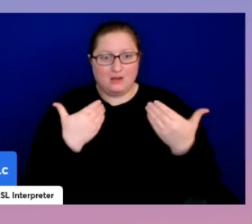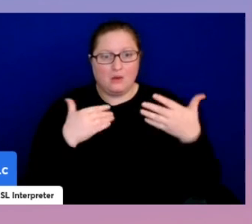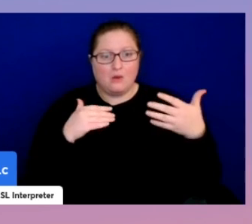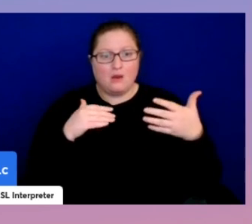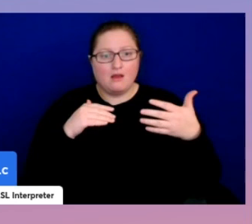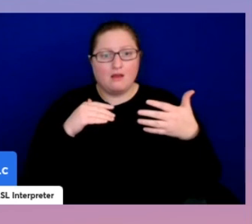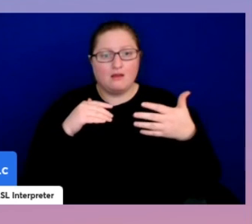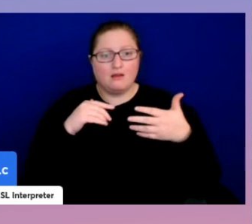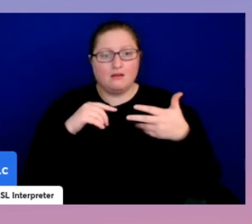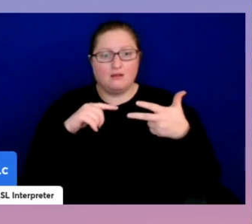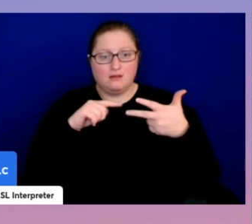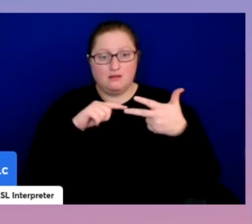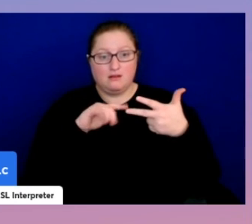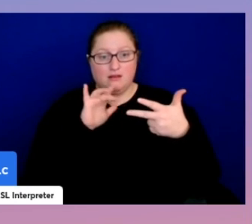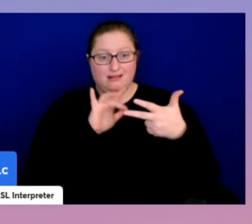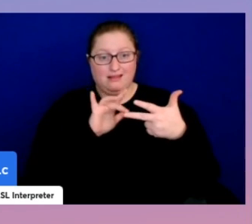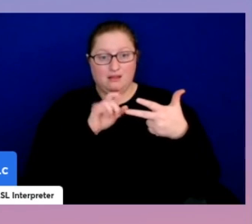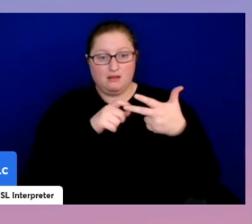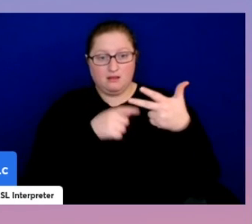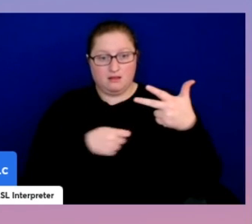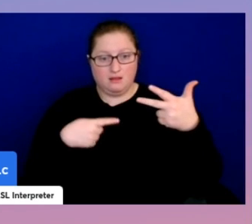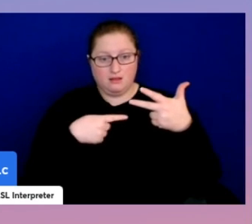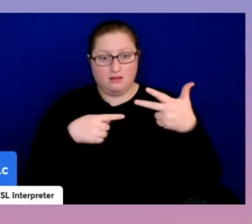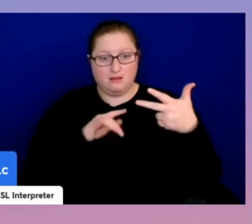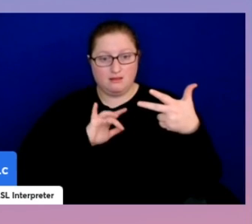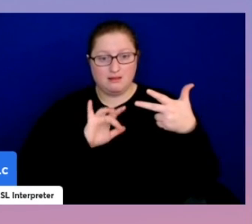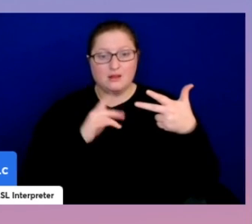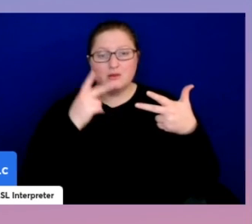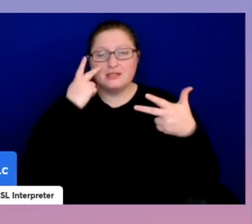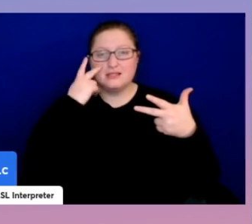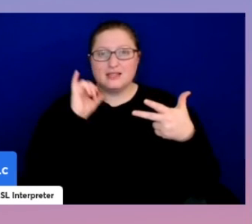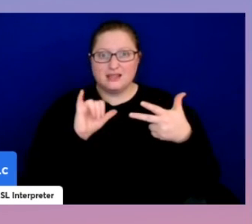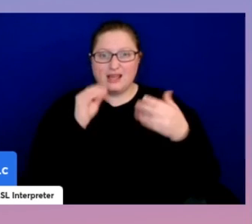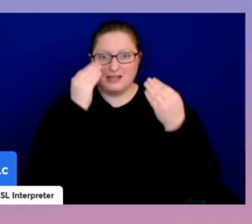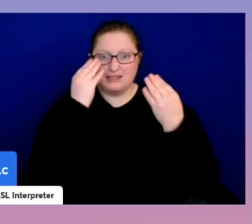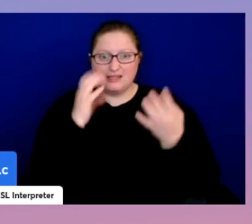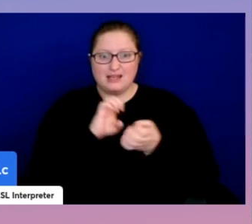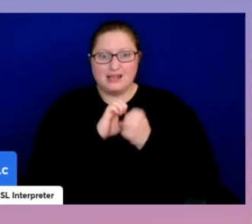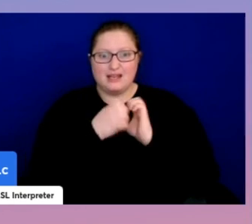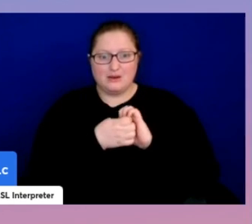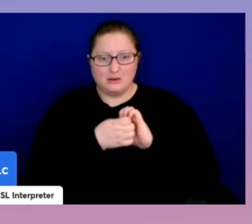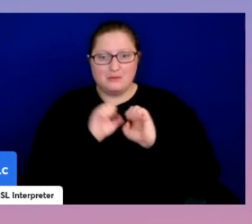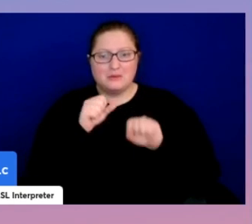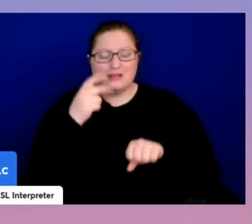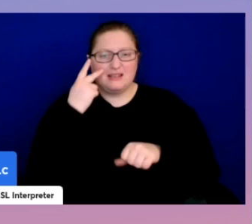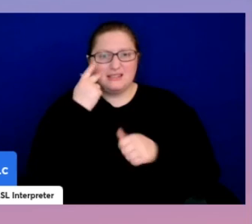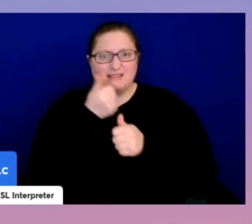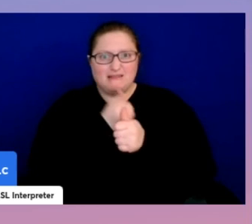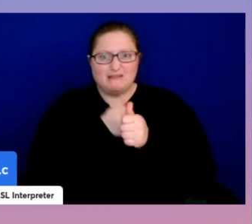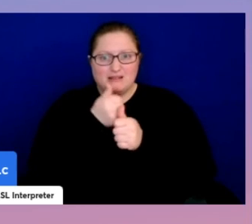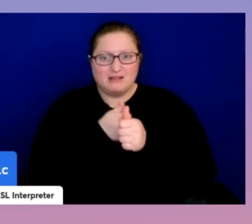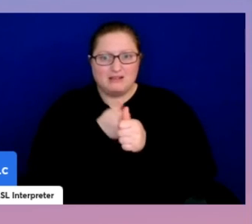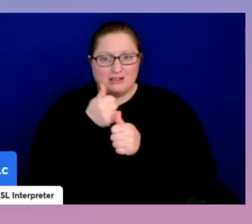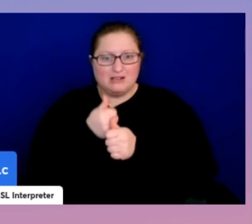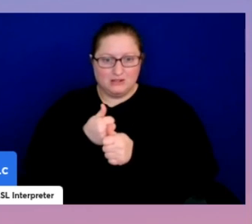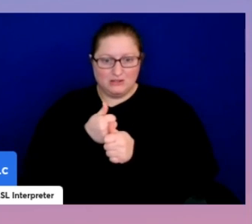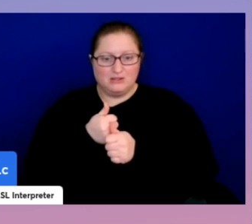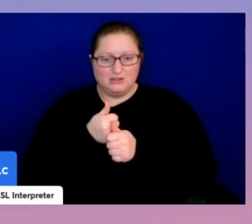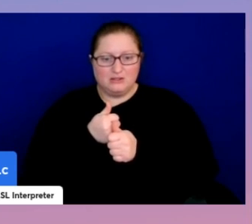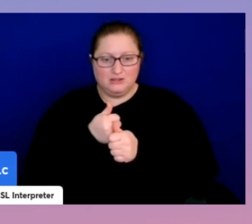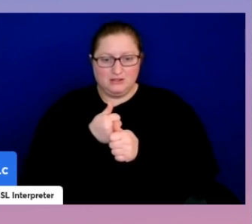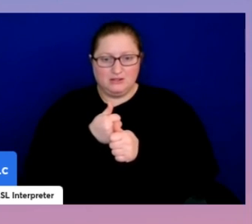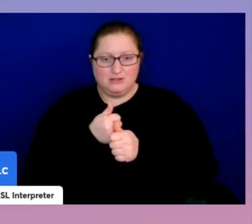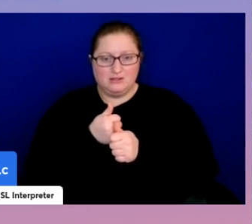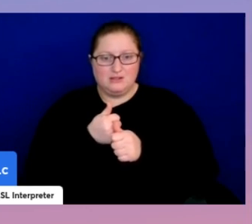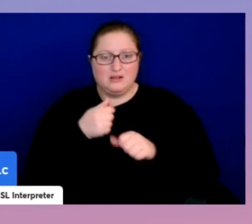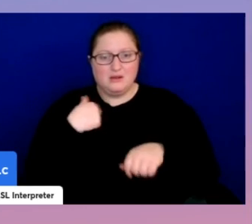then you see what the data encrypt is like a SSN, right? So we cannot read it,